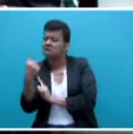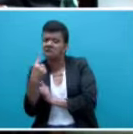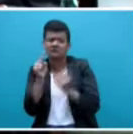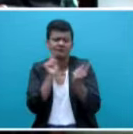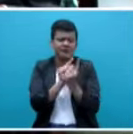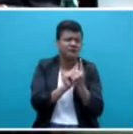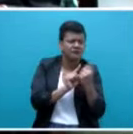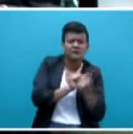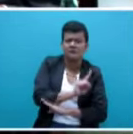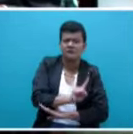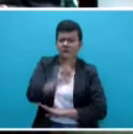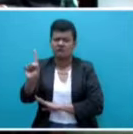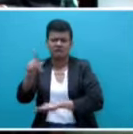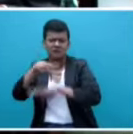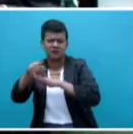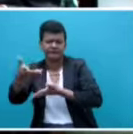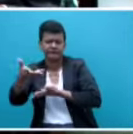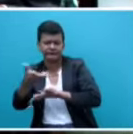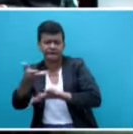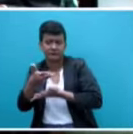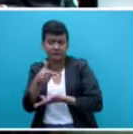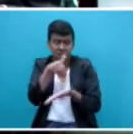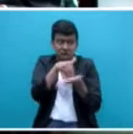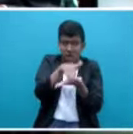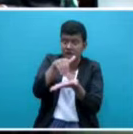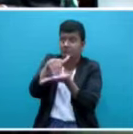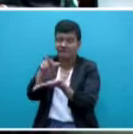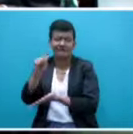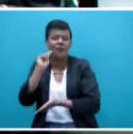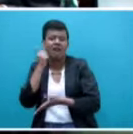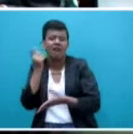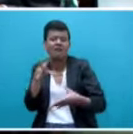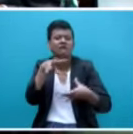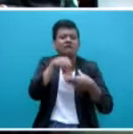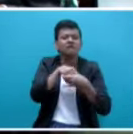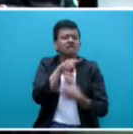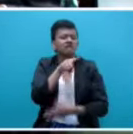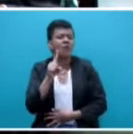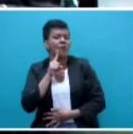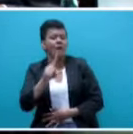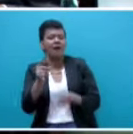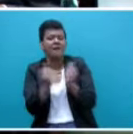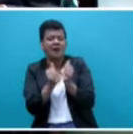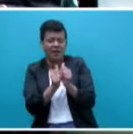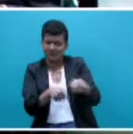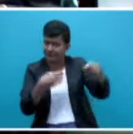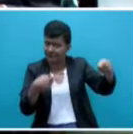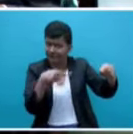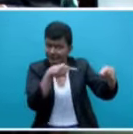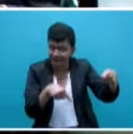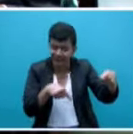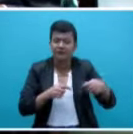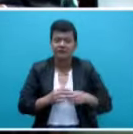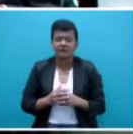these bills to the order paper. In conclusion, Mr. Speaker, sir, this is purely a procedural motion whereby